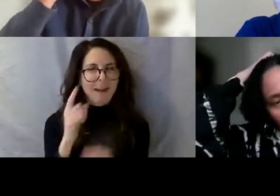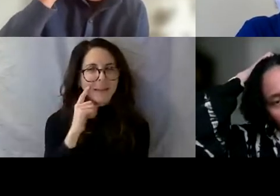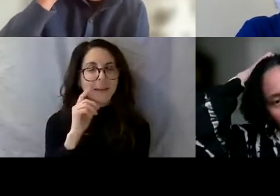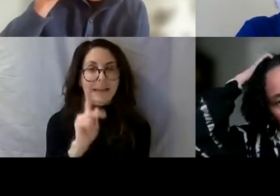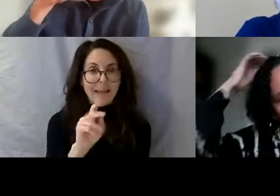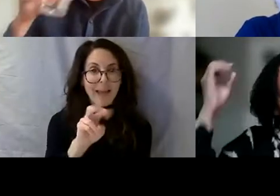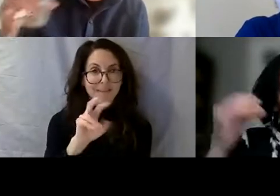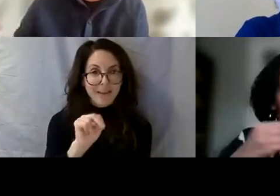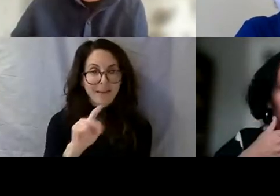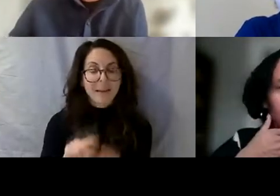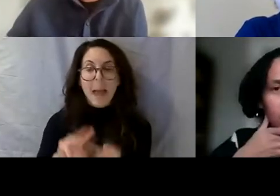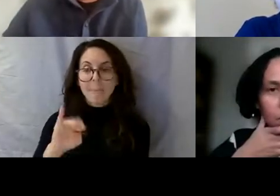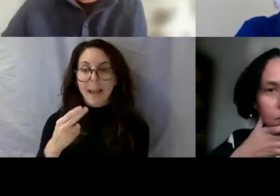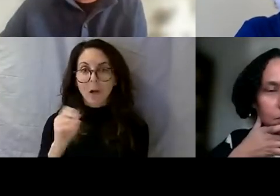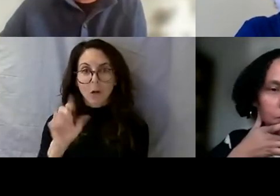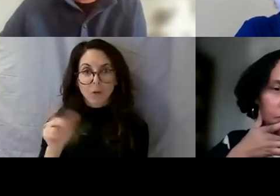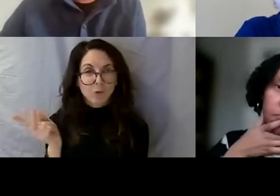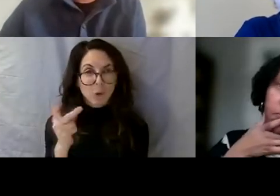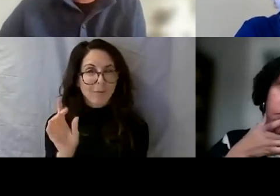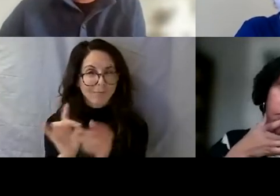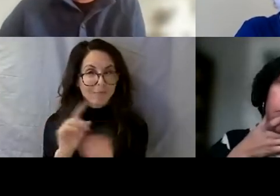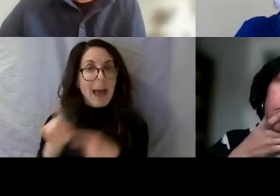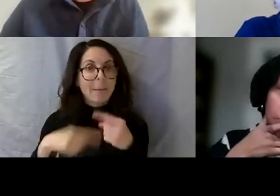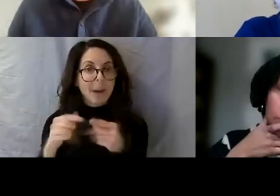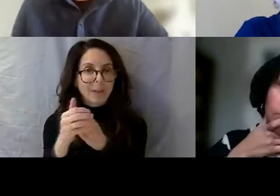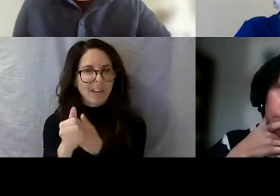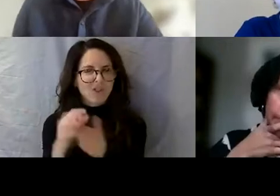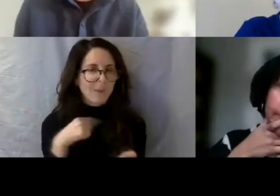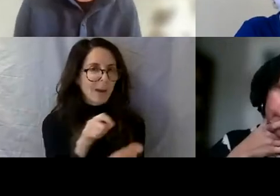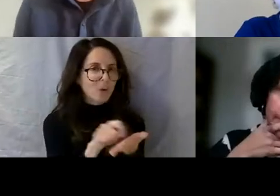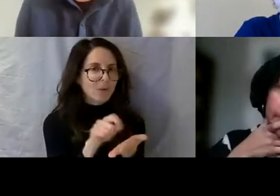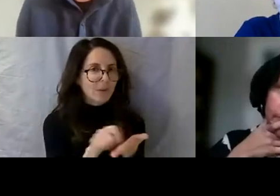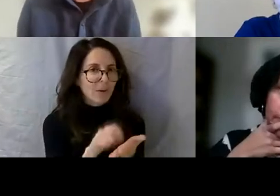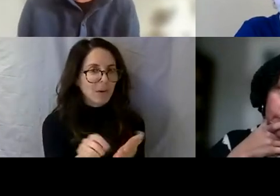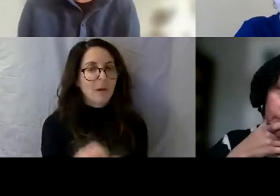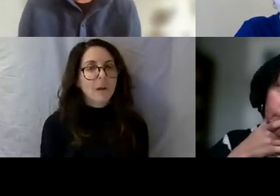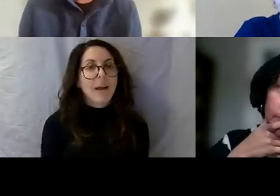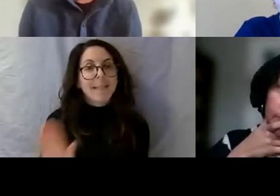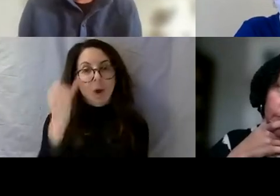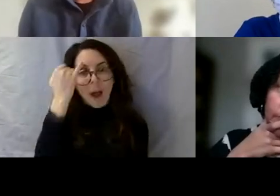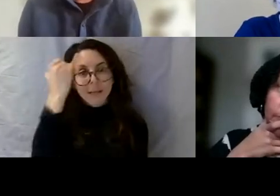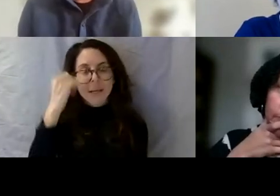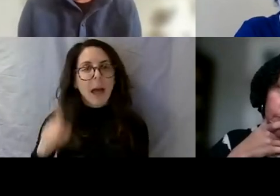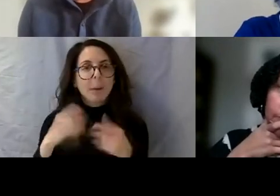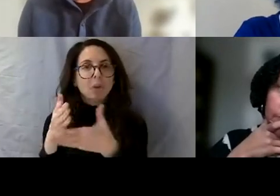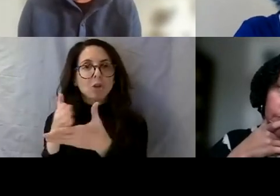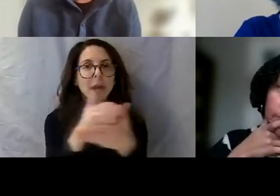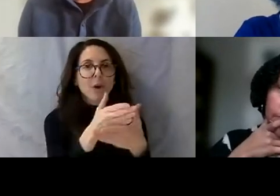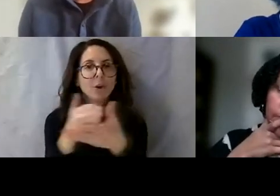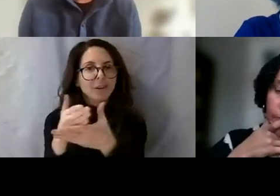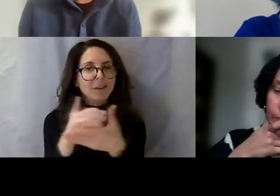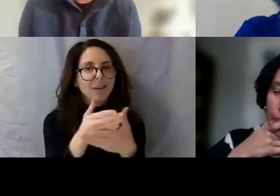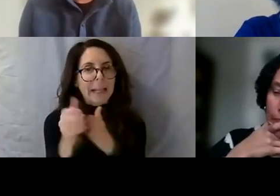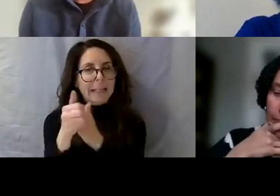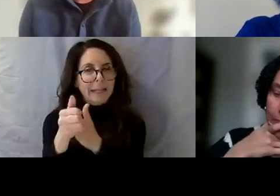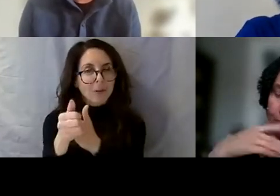made about leadership and the idea of flat or shared leadership. I think